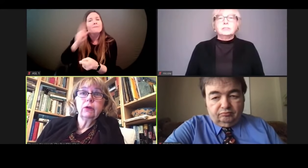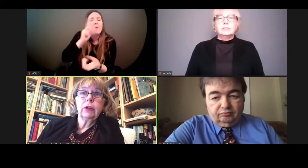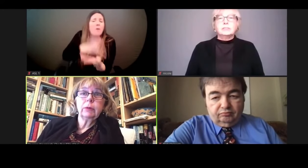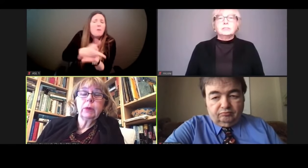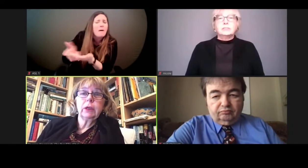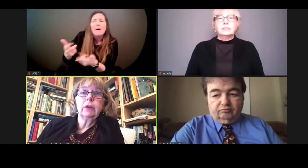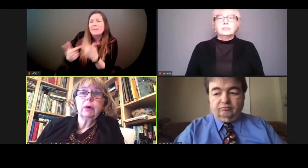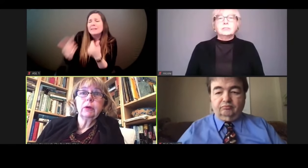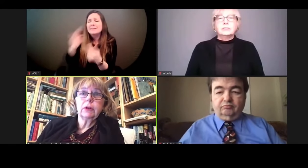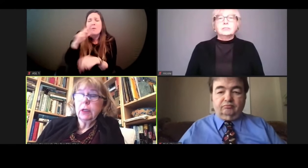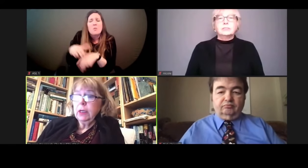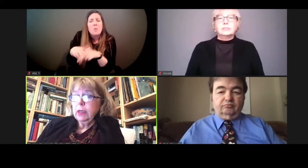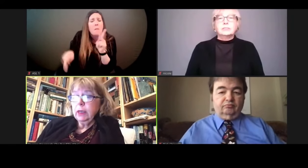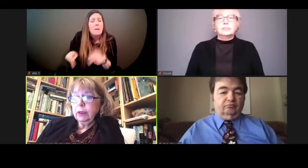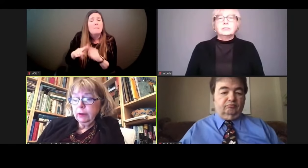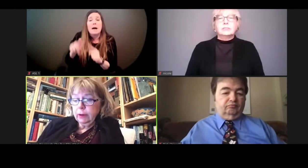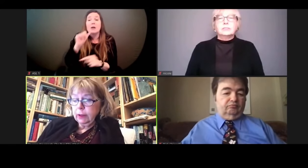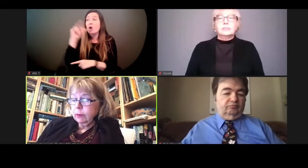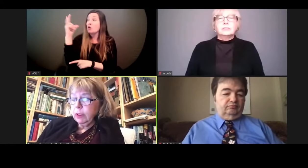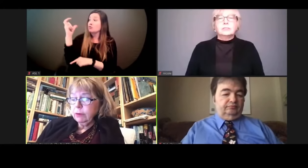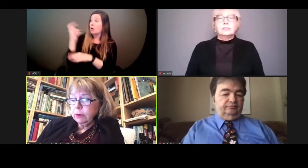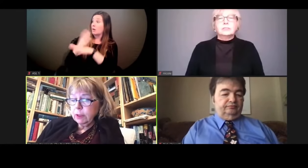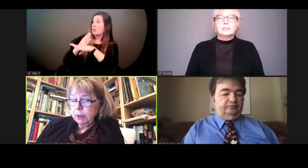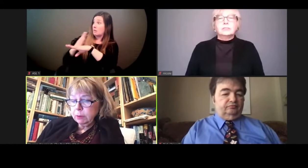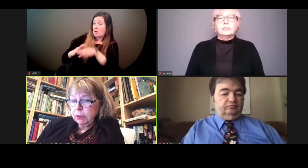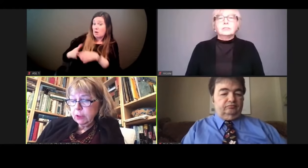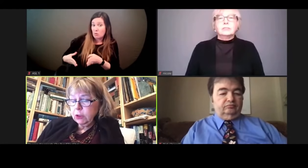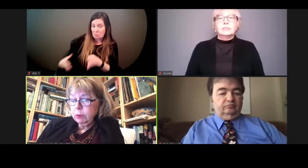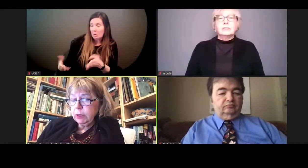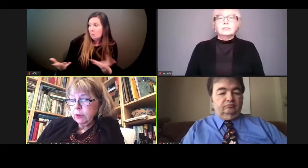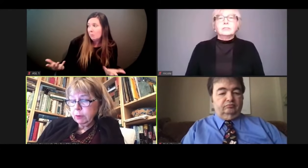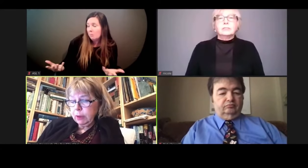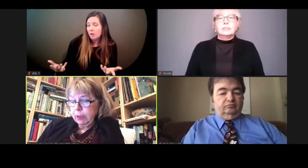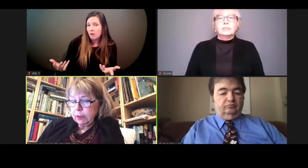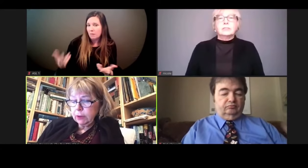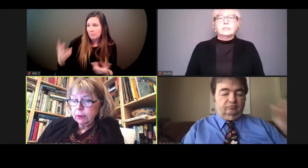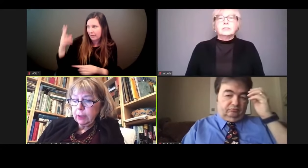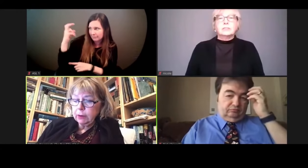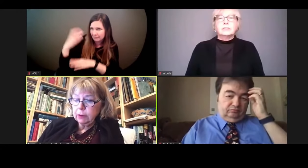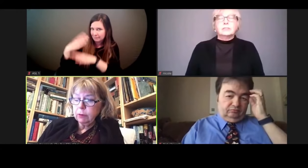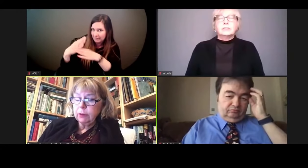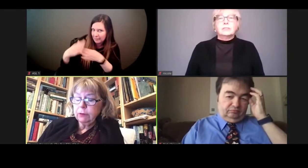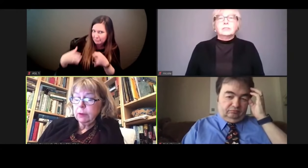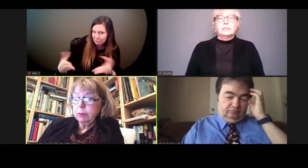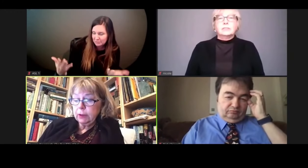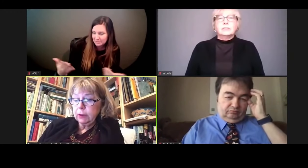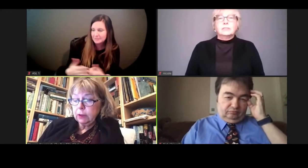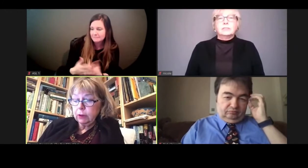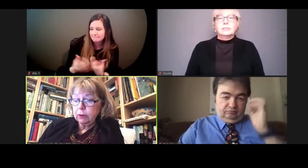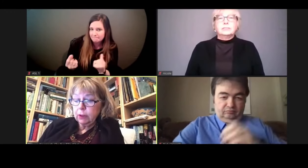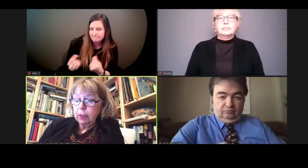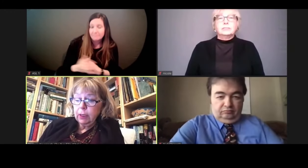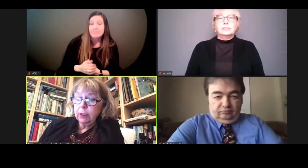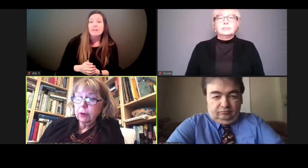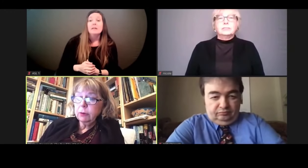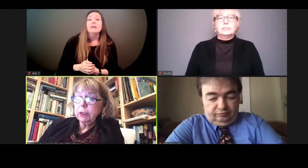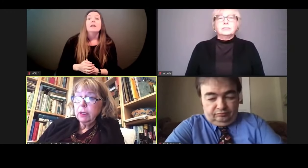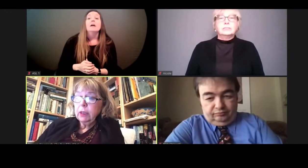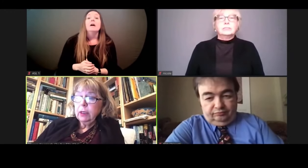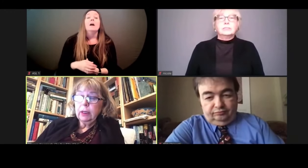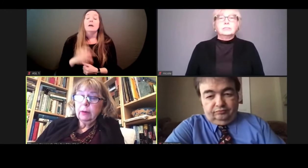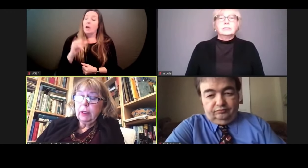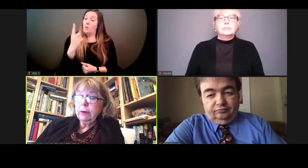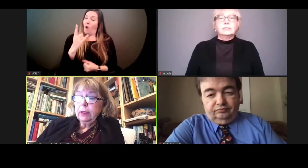to trucks blocking roads. And I've heard some explanation, but I just want to pass on that's one of the biggest concerns. The other